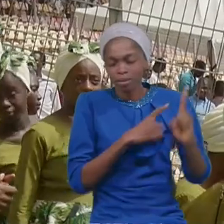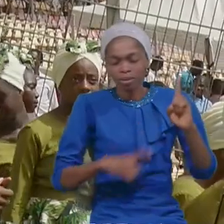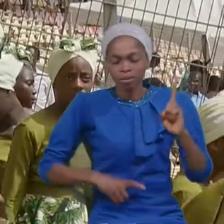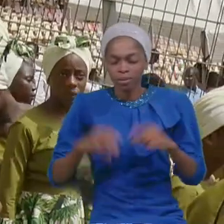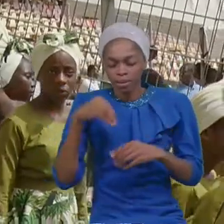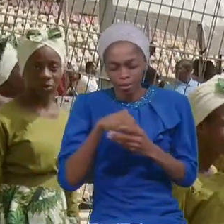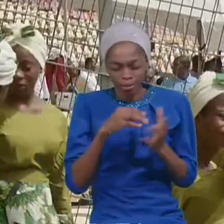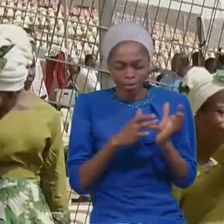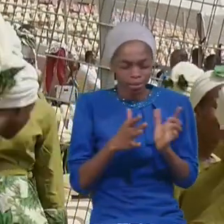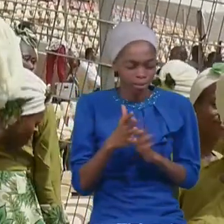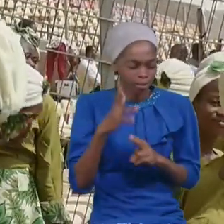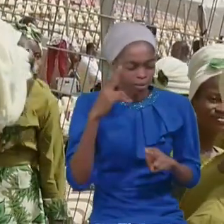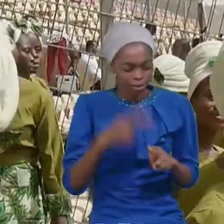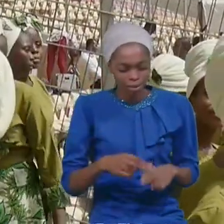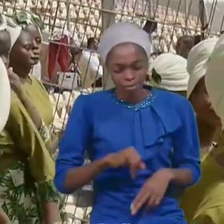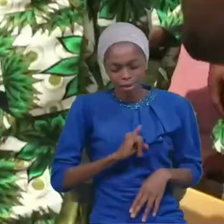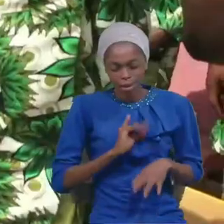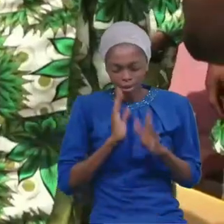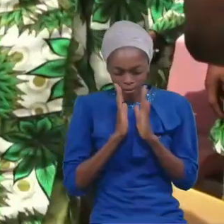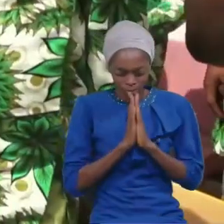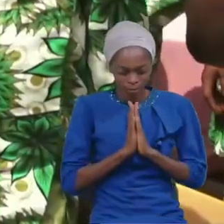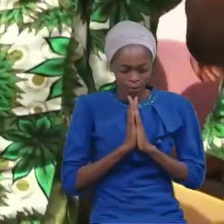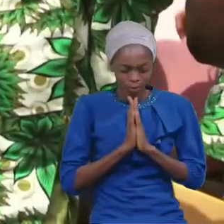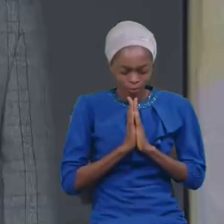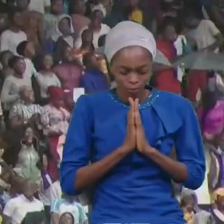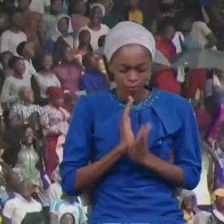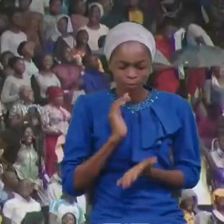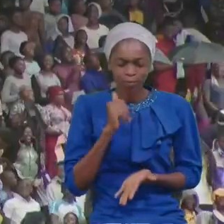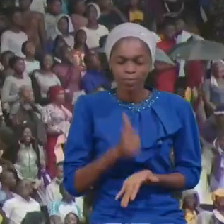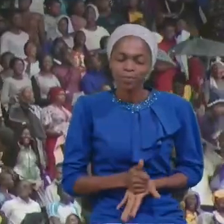You are going to shout a good amen before you sit down.